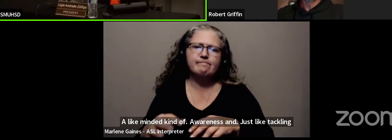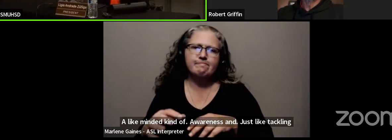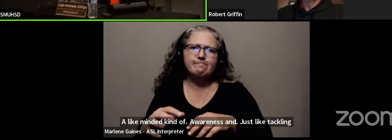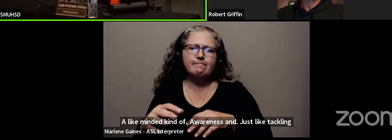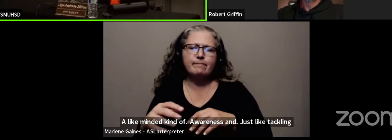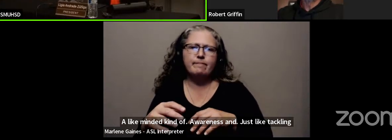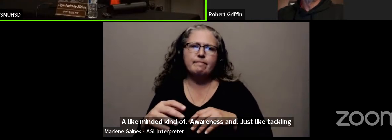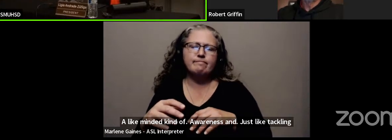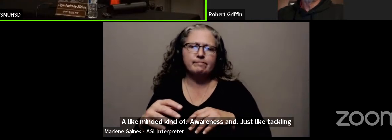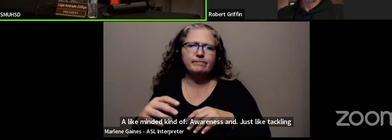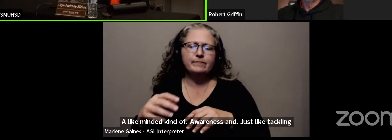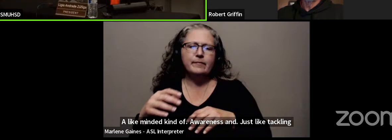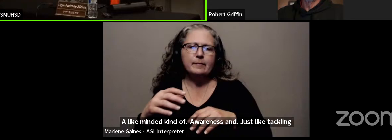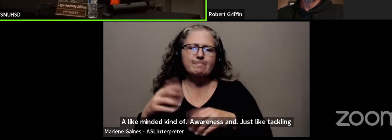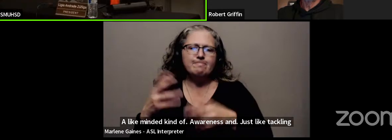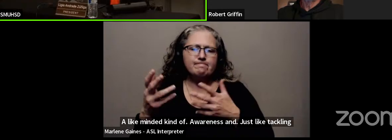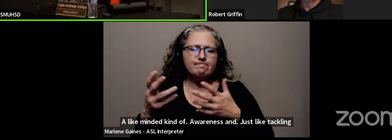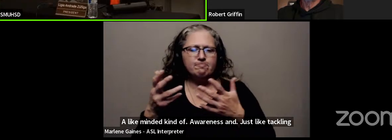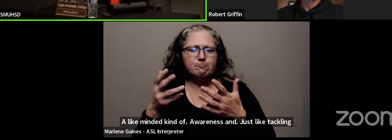are